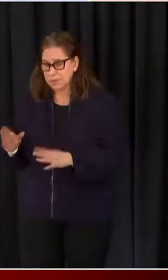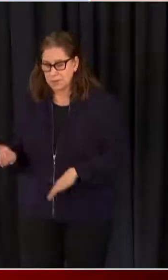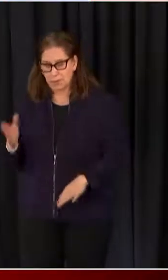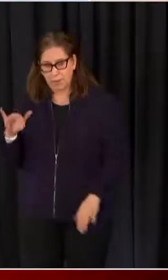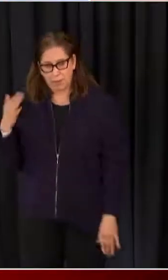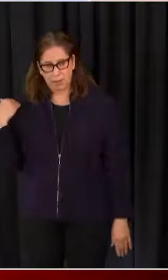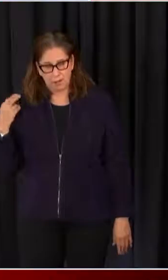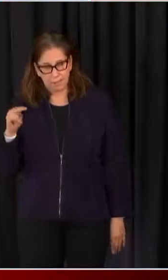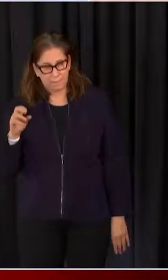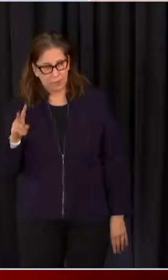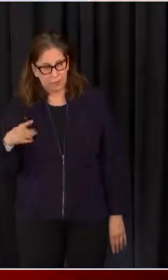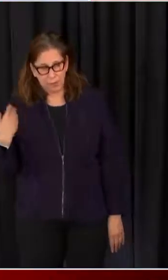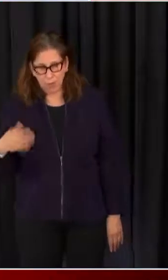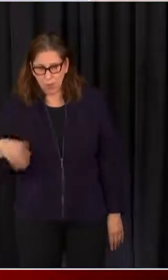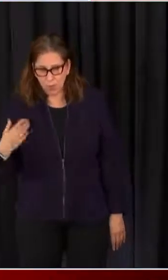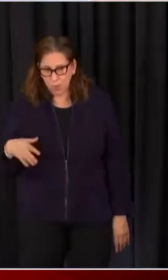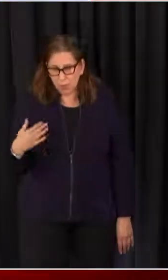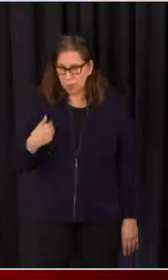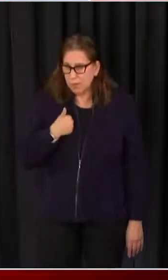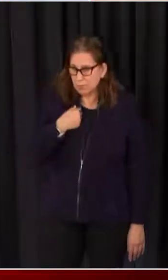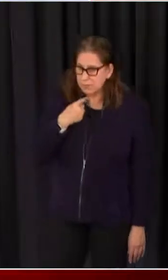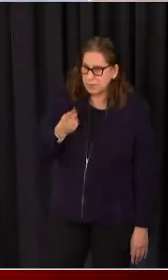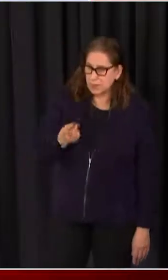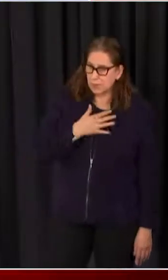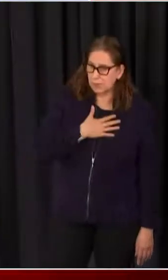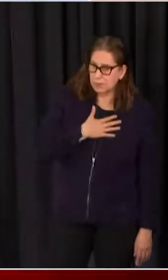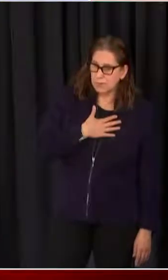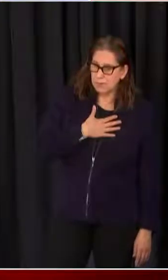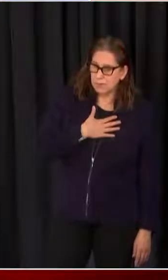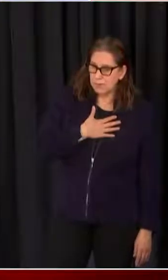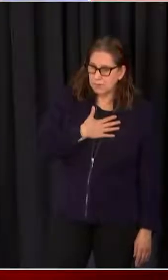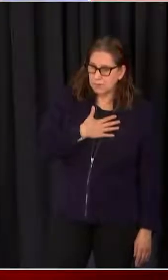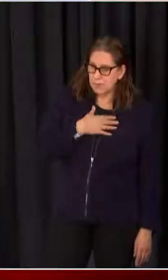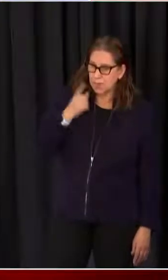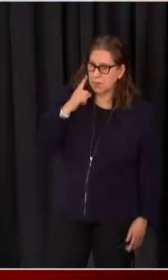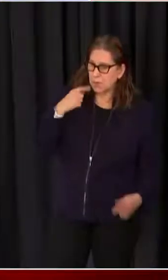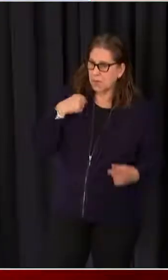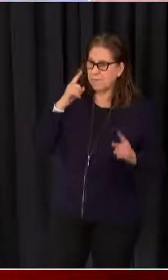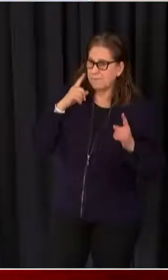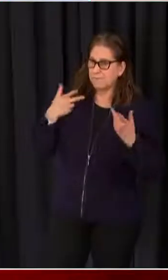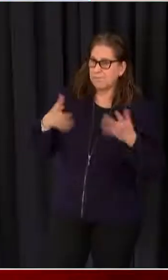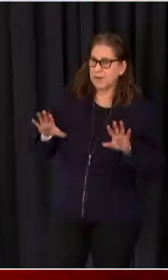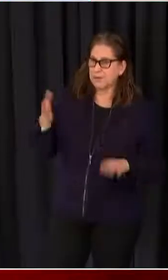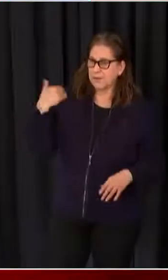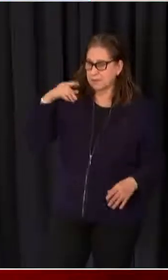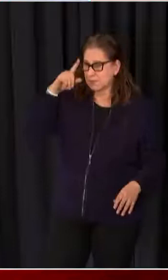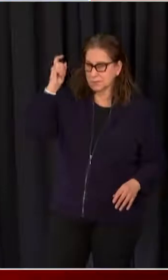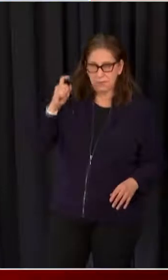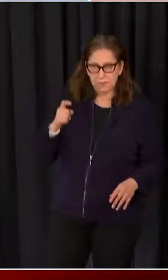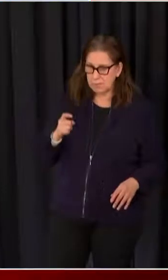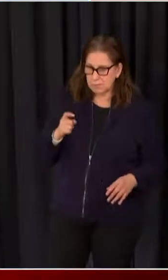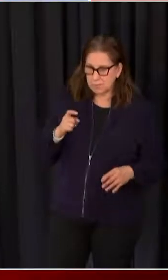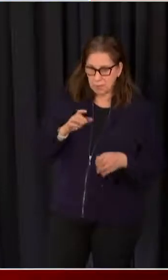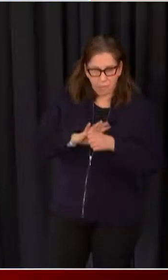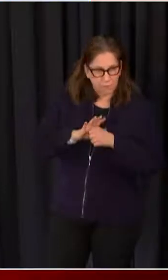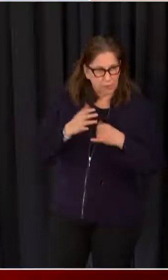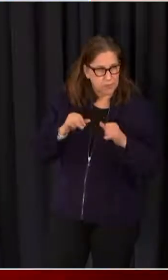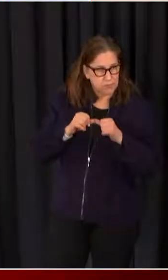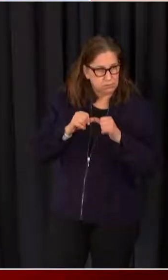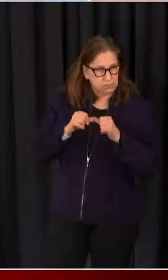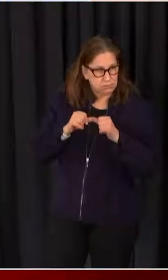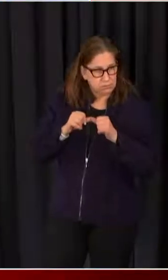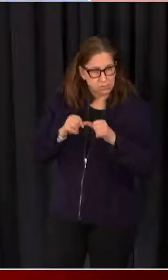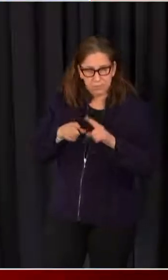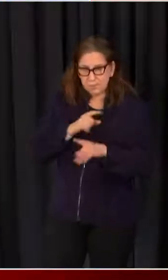And it turns out, and even me, I got to tell you, I thought it was going to be over by the summer. I didn't think that we would go into a fall and a